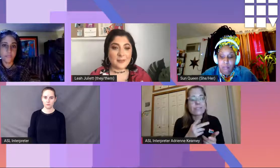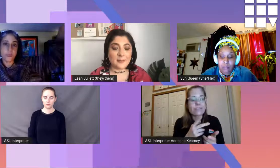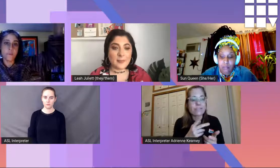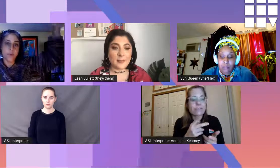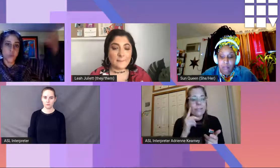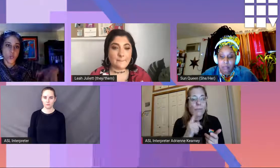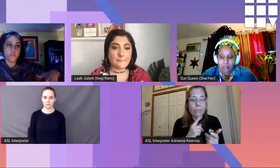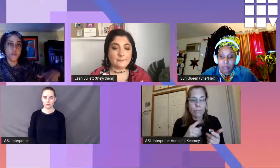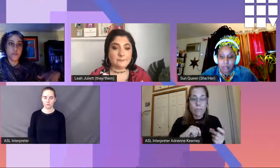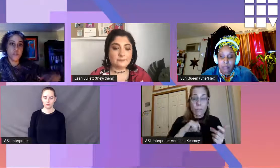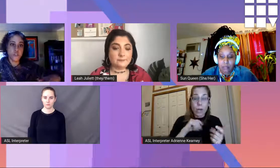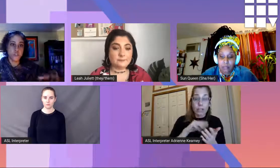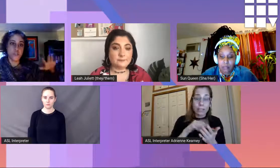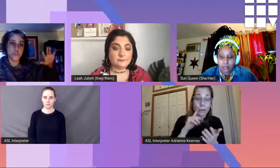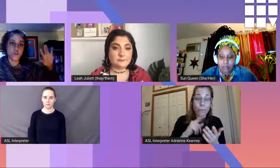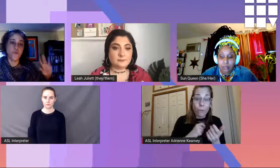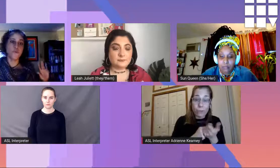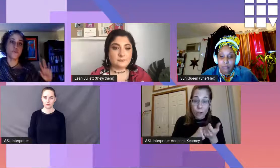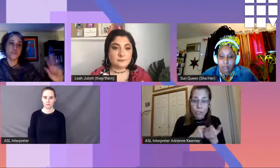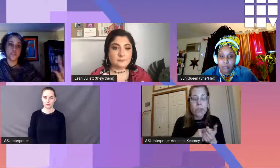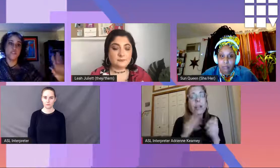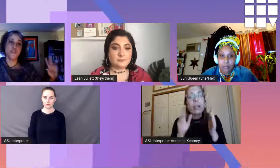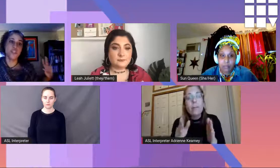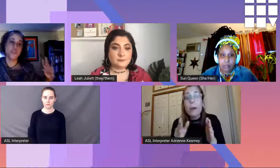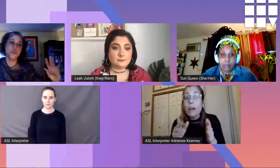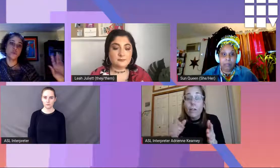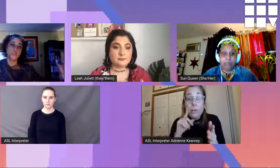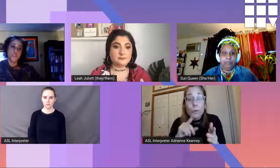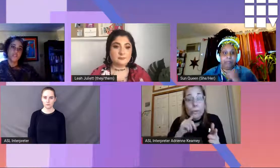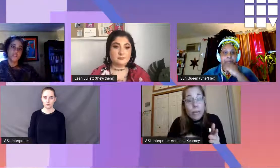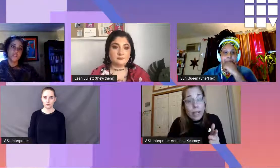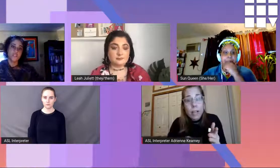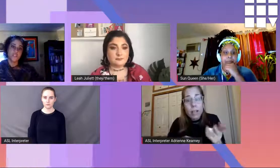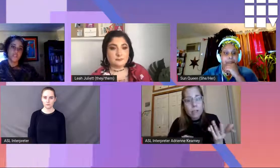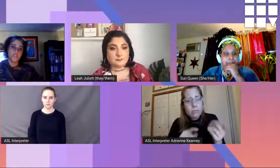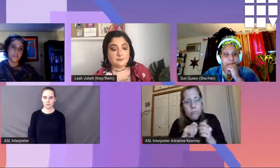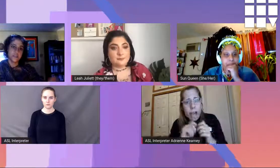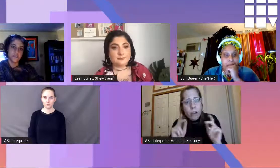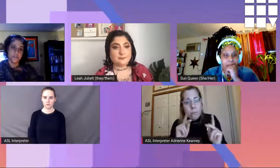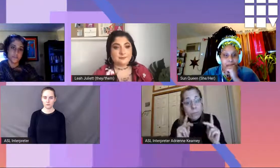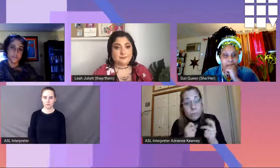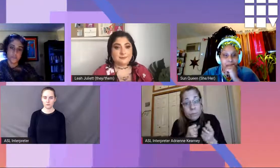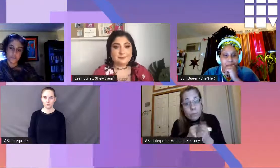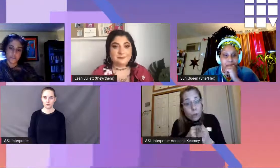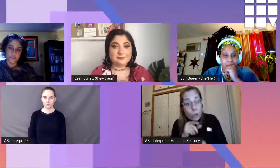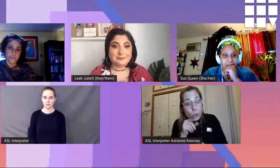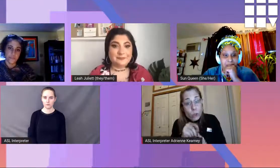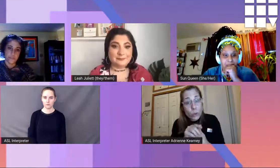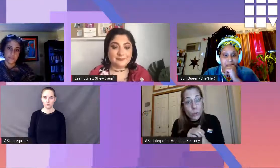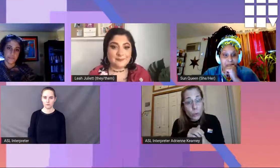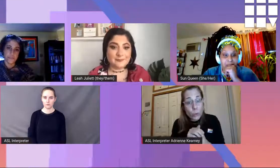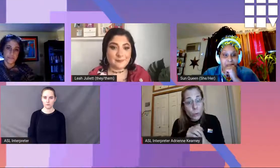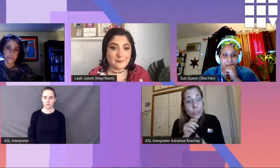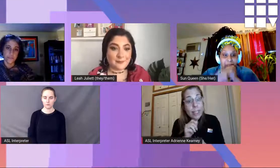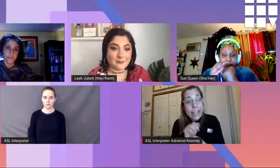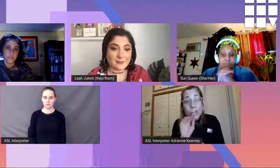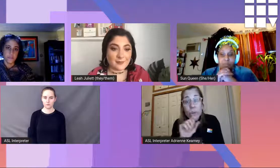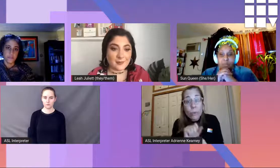stuff, but what can people do to support you for real to really get the work that you need to get done today done?